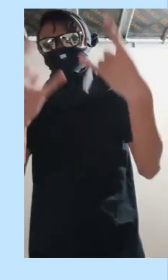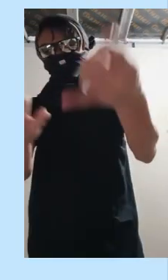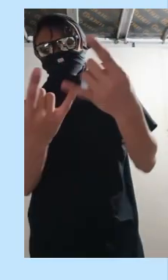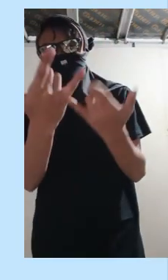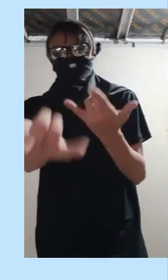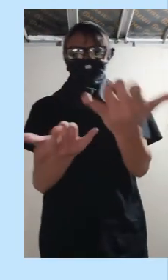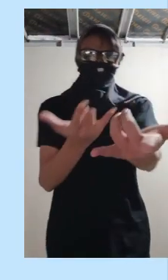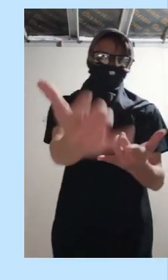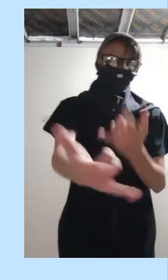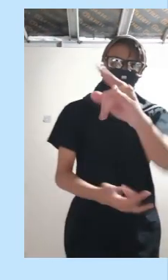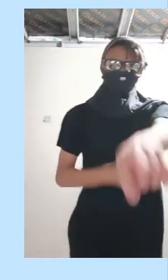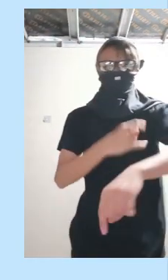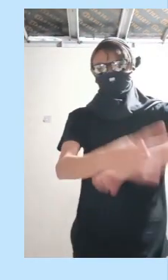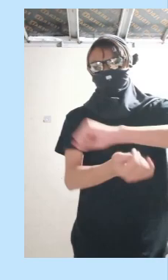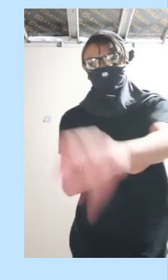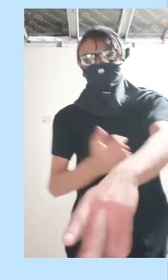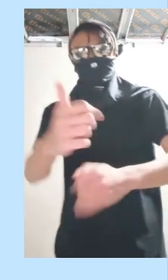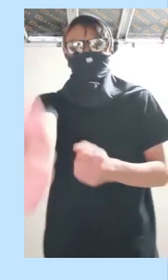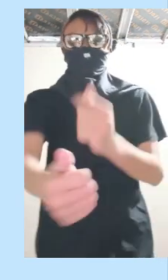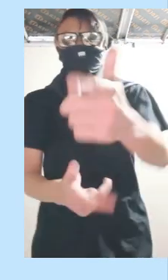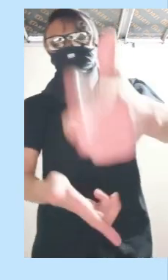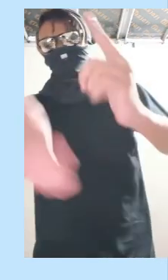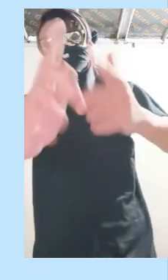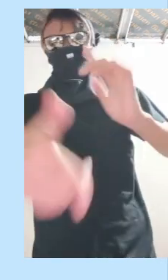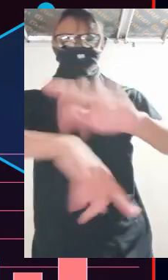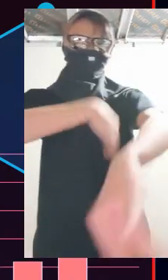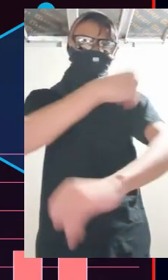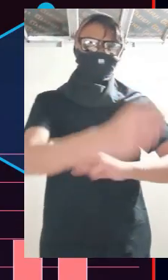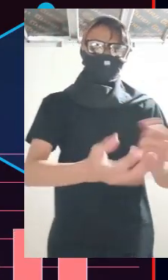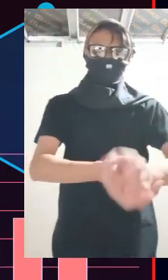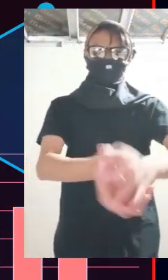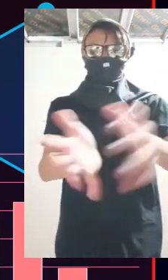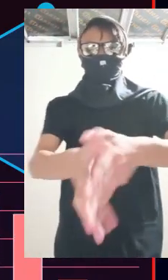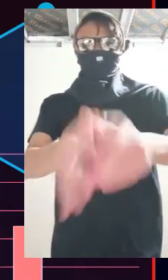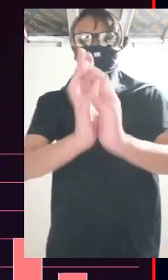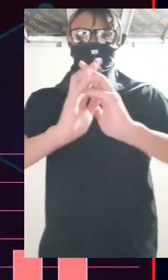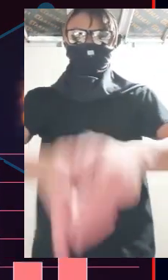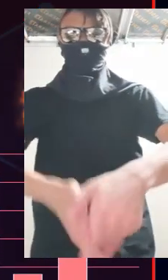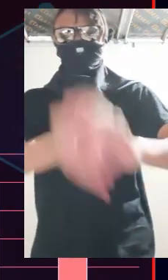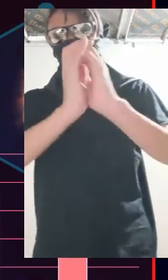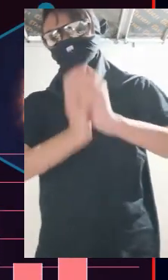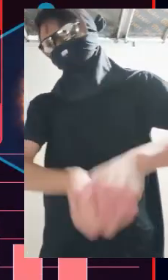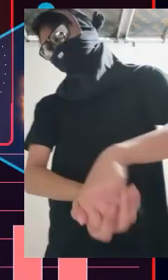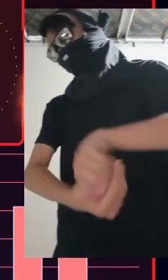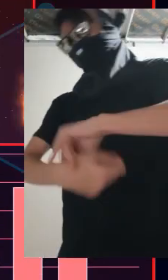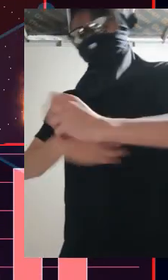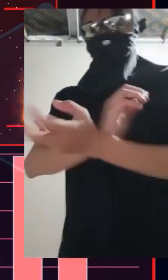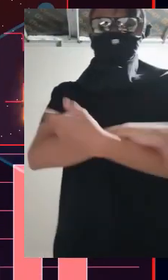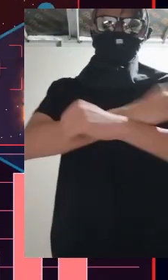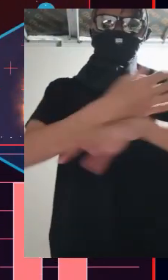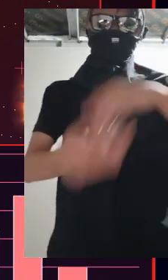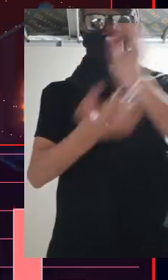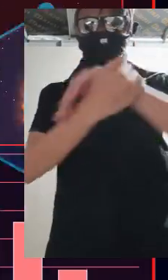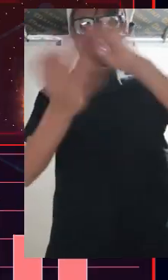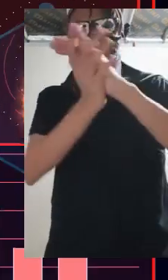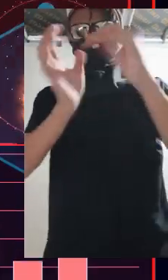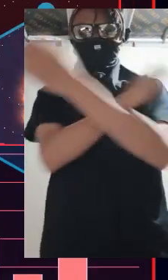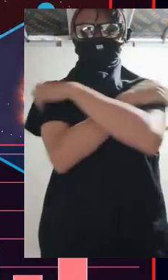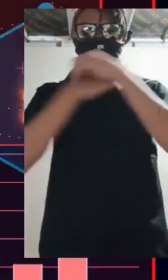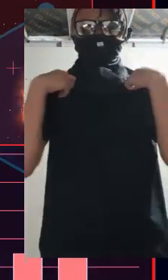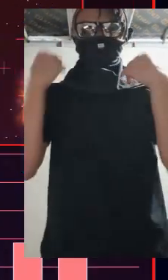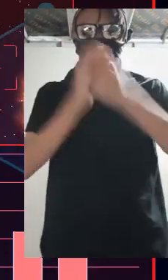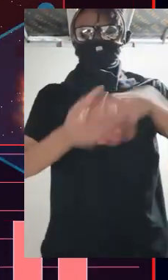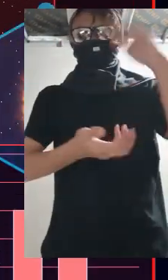dividing networks into smaller sections to limit attacker movement. Access control, using strong authentication and limiting